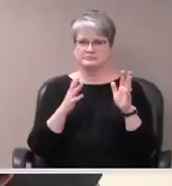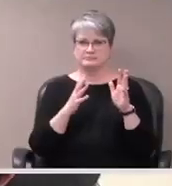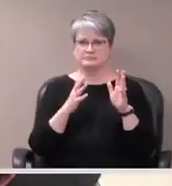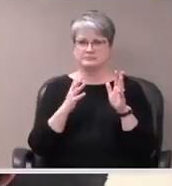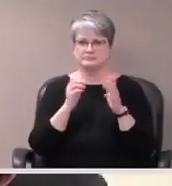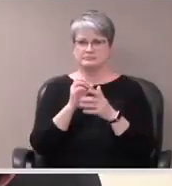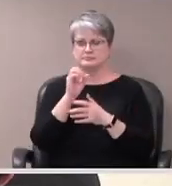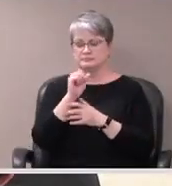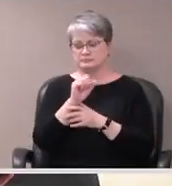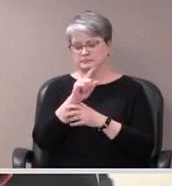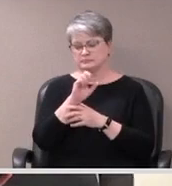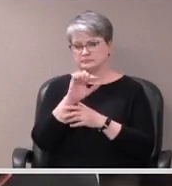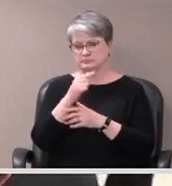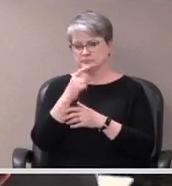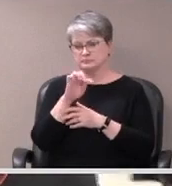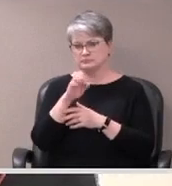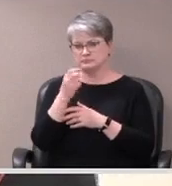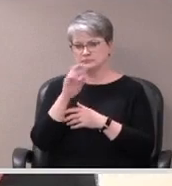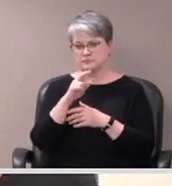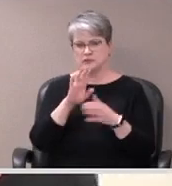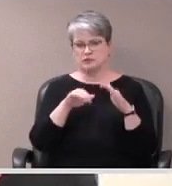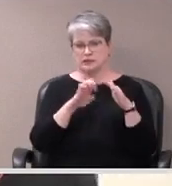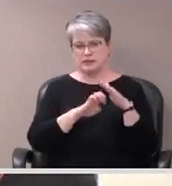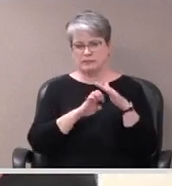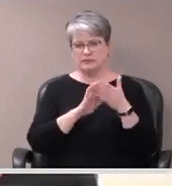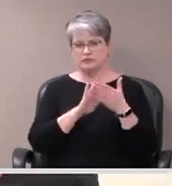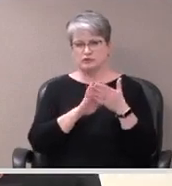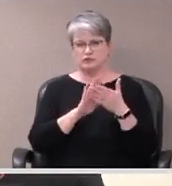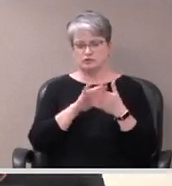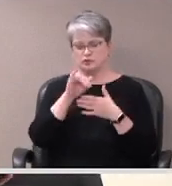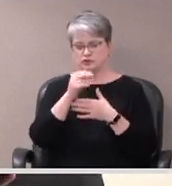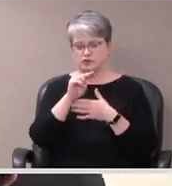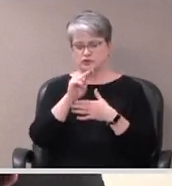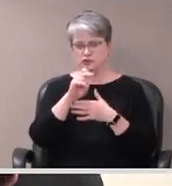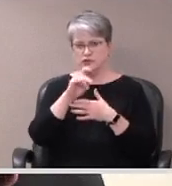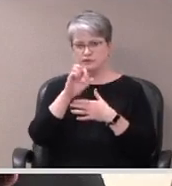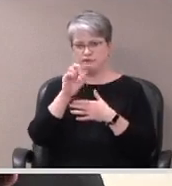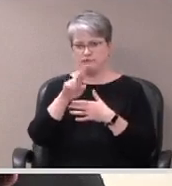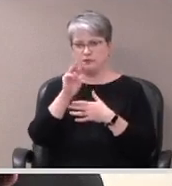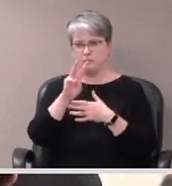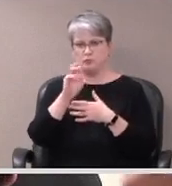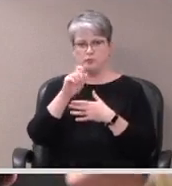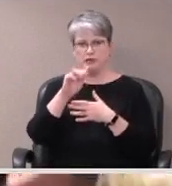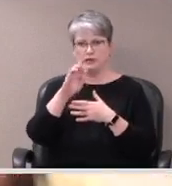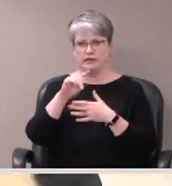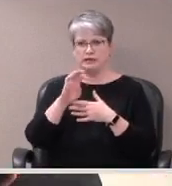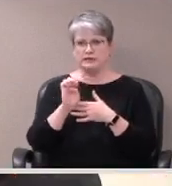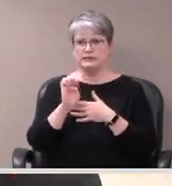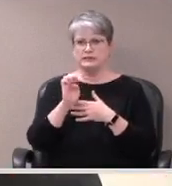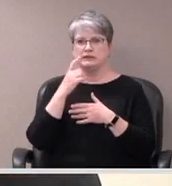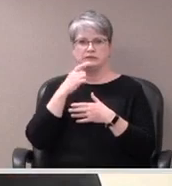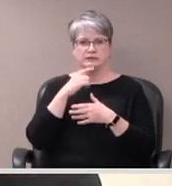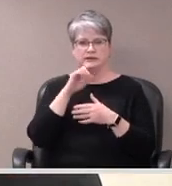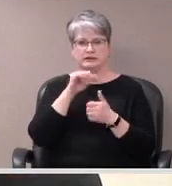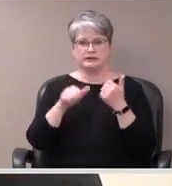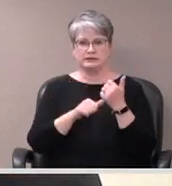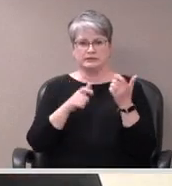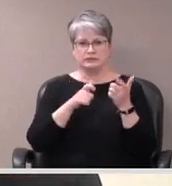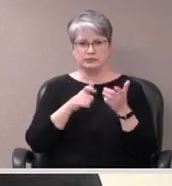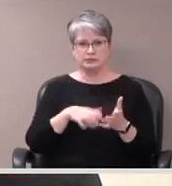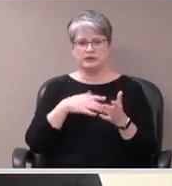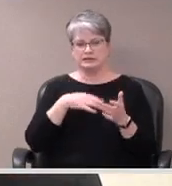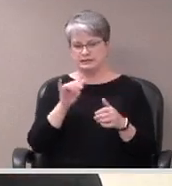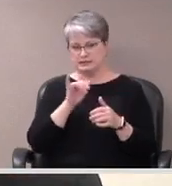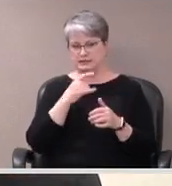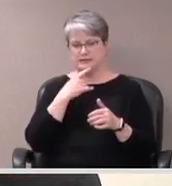Slaughter Elementary School teacher Jennifer Waits, and joining her in the recognition is Assistant Superintendent Paige Hartstern and